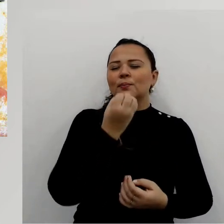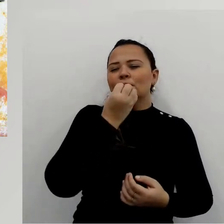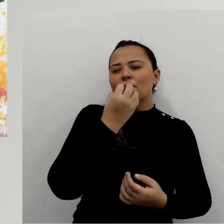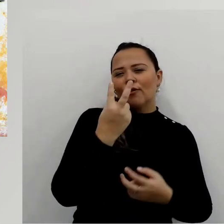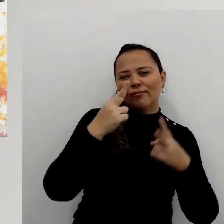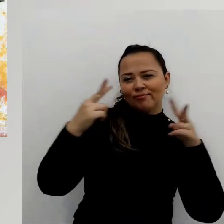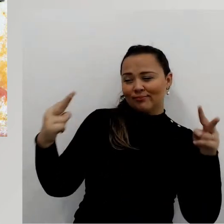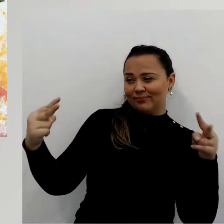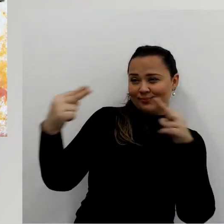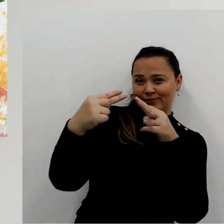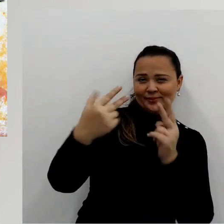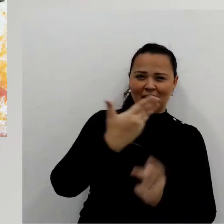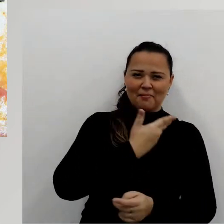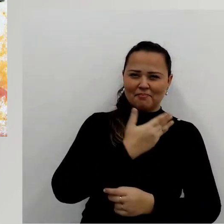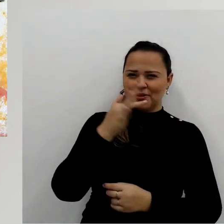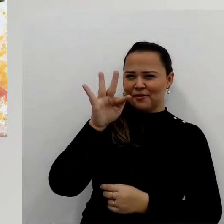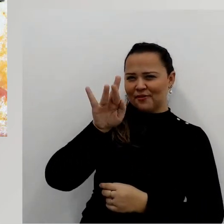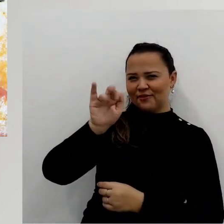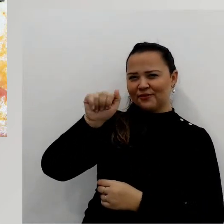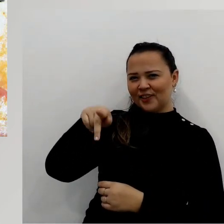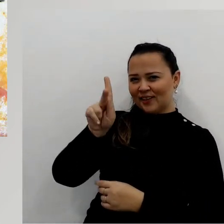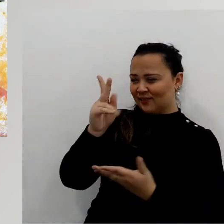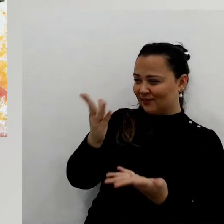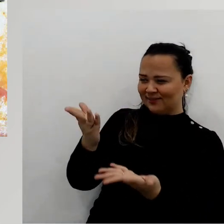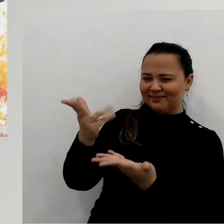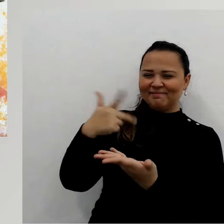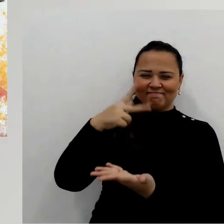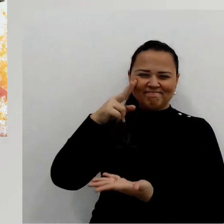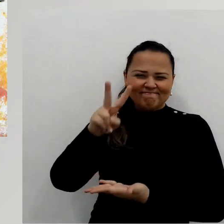and take a look at his